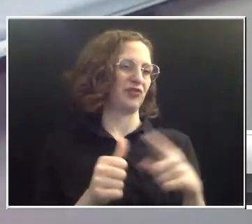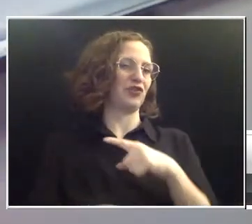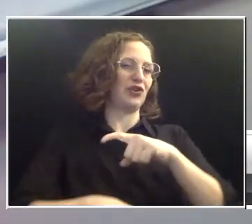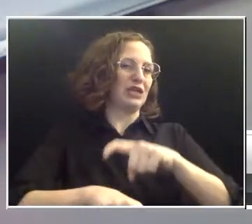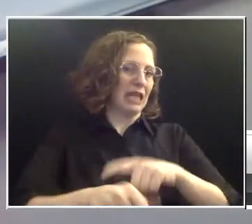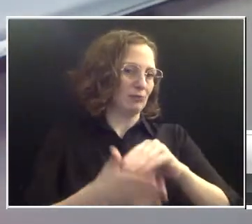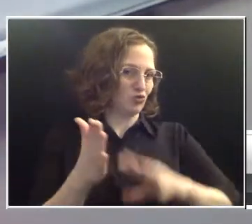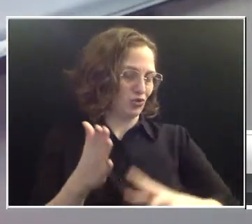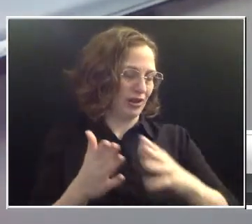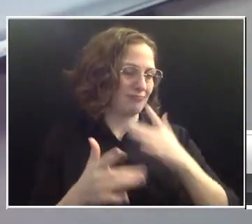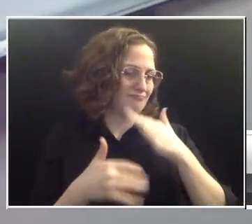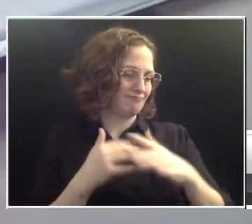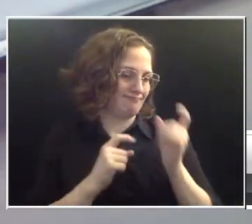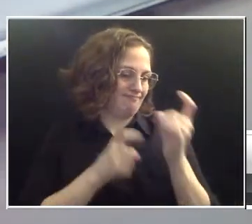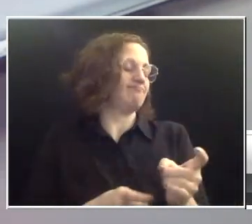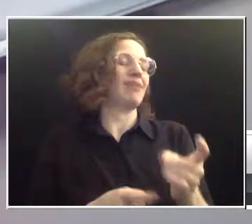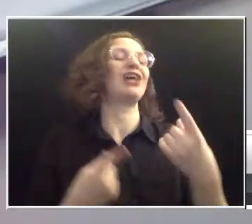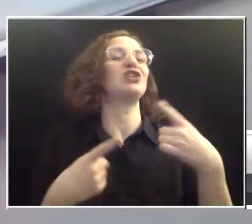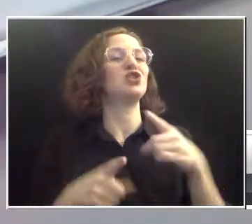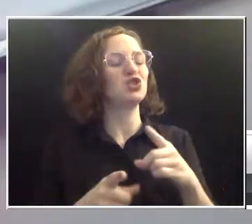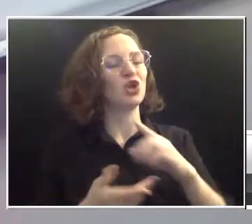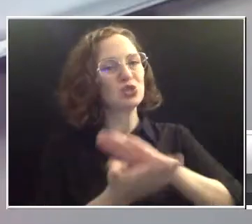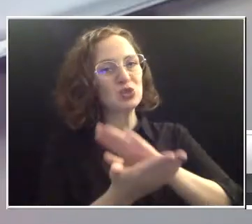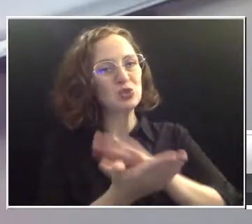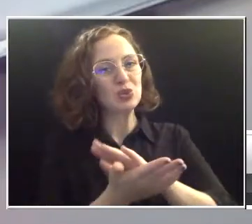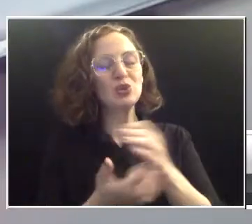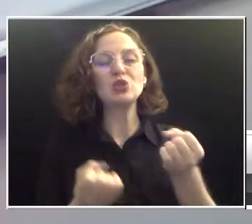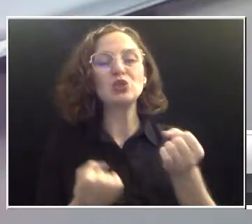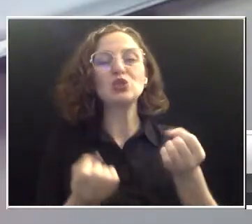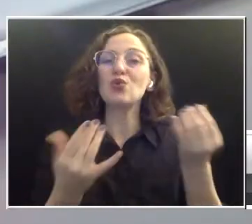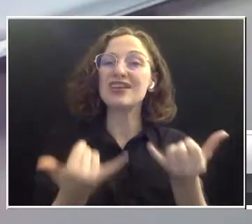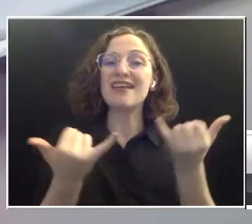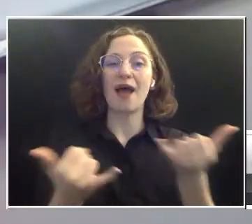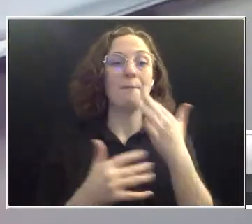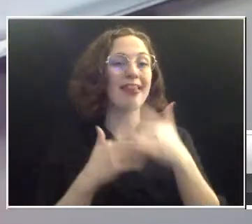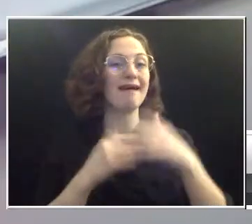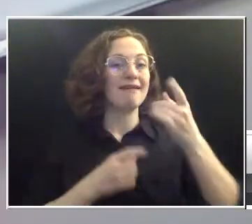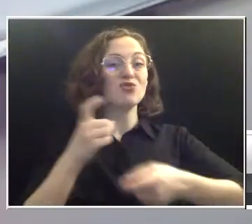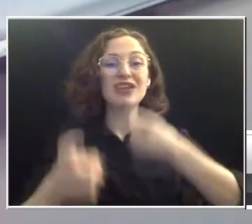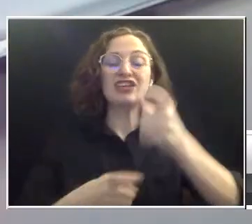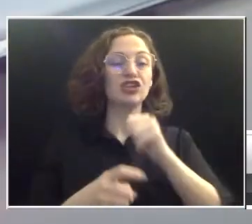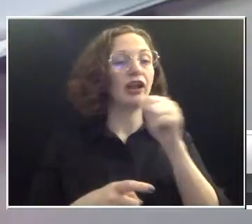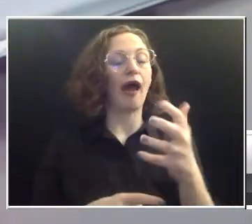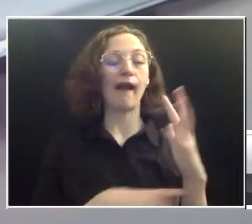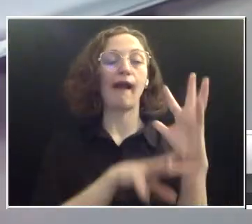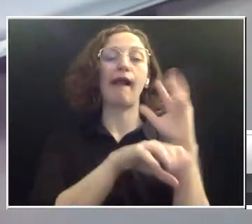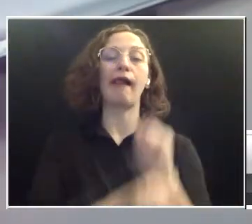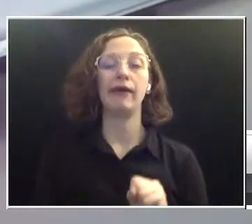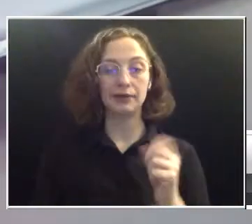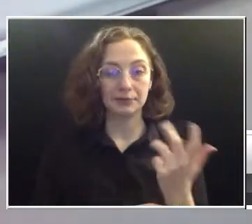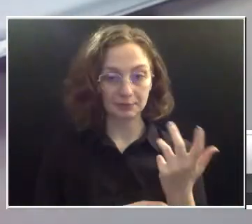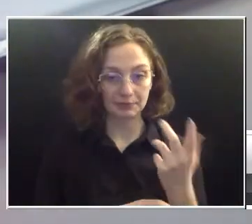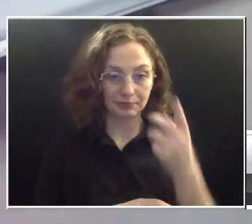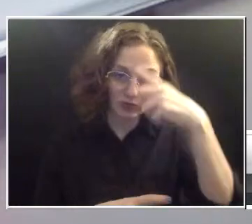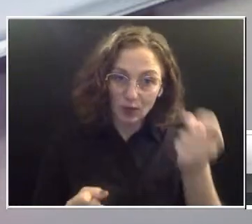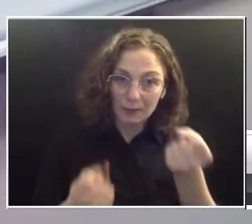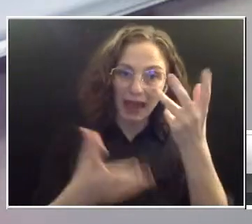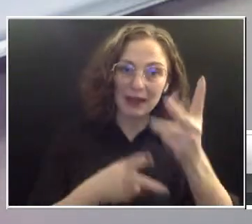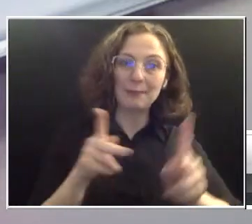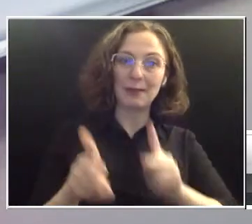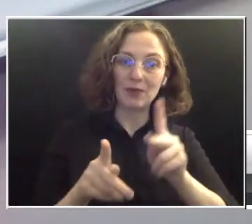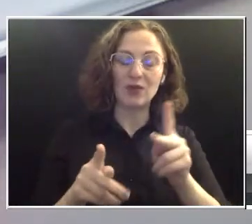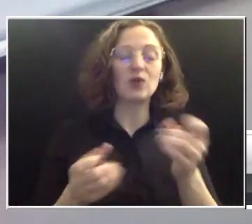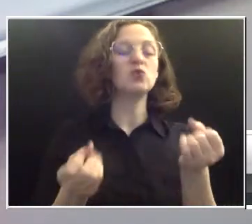donation isn't as routine a habit for a lot of people as it used to be. So this year, we're actually specifically challenging our